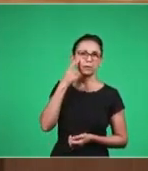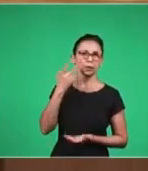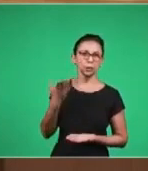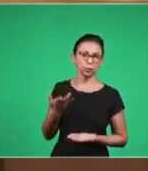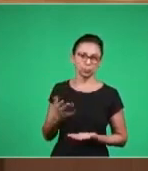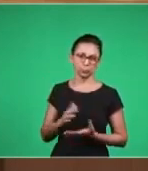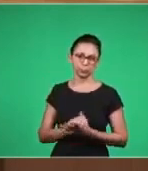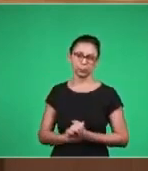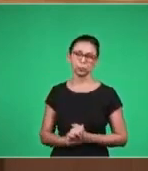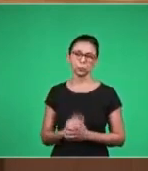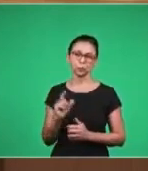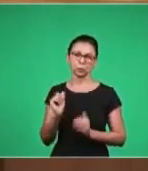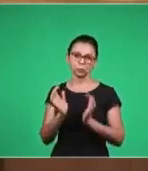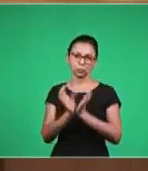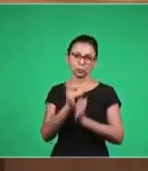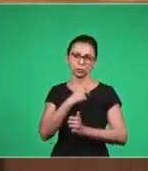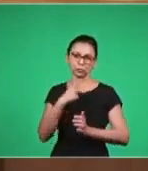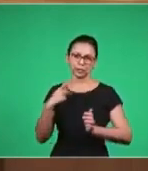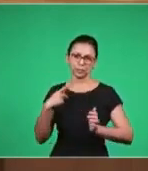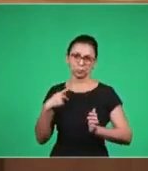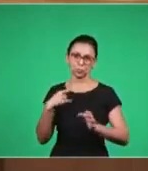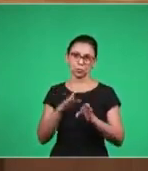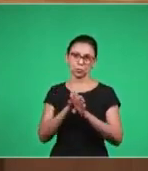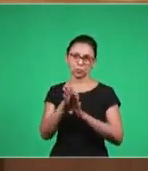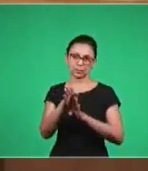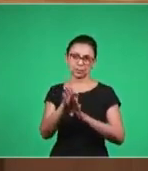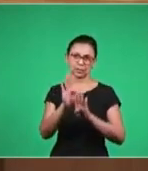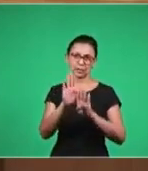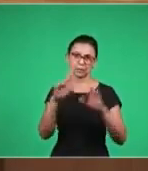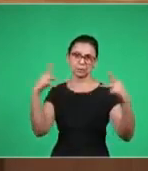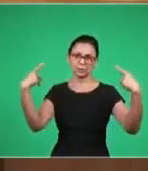Last Wednesday, we received an orientation